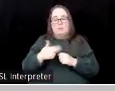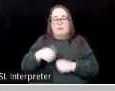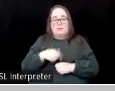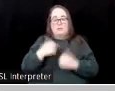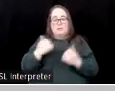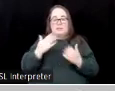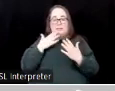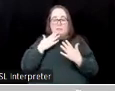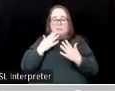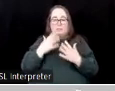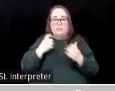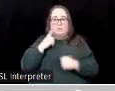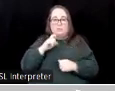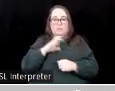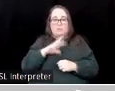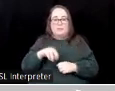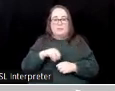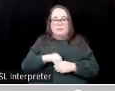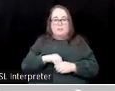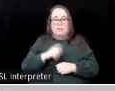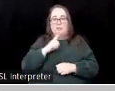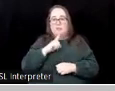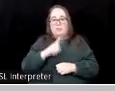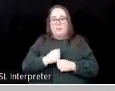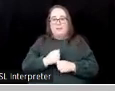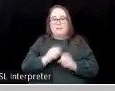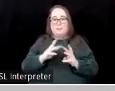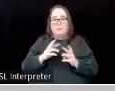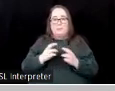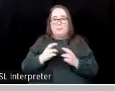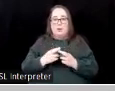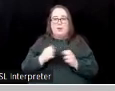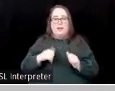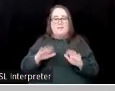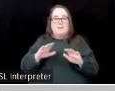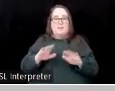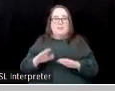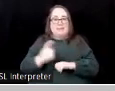Thank you so much for your participation. It really makes the webinar, and have a good afternoon.